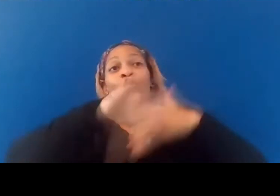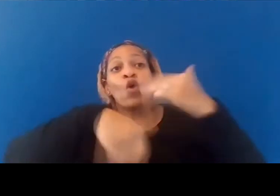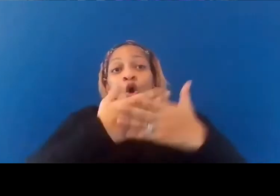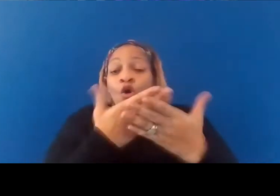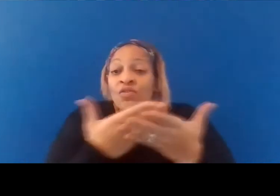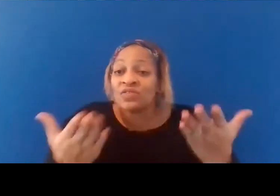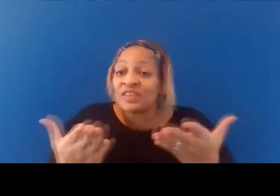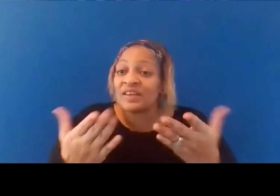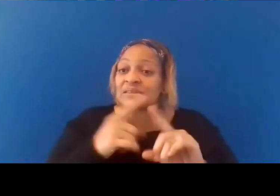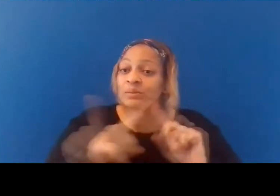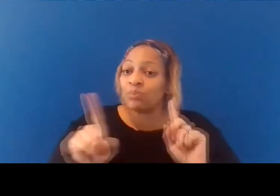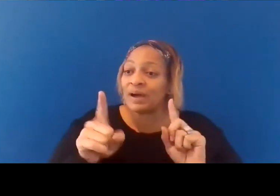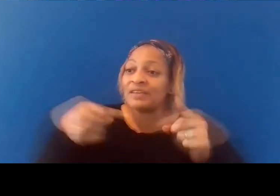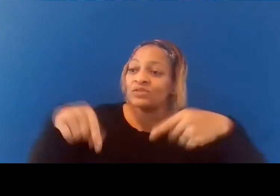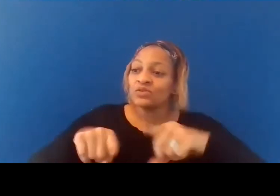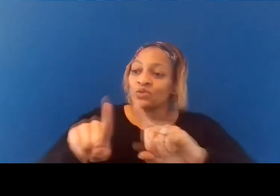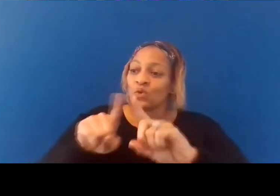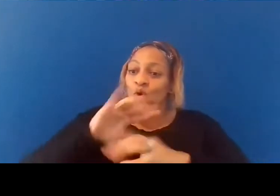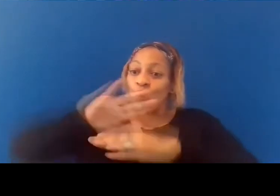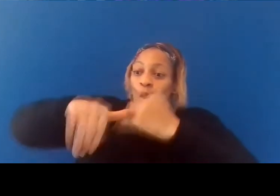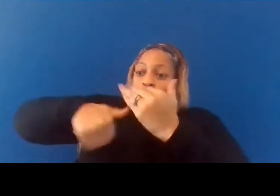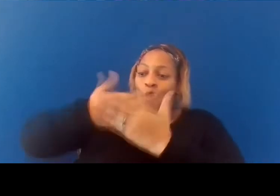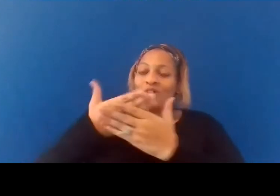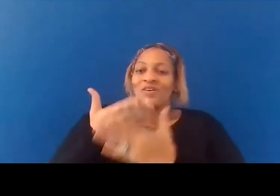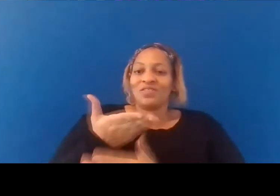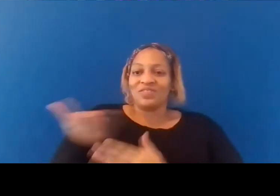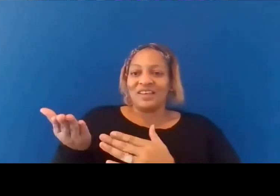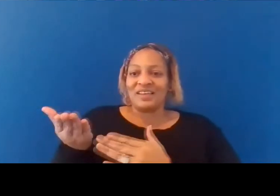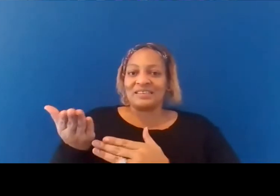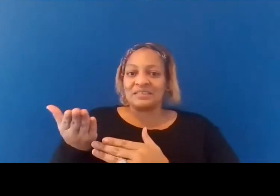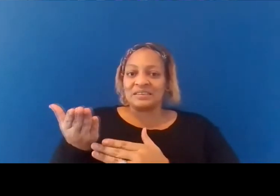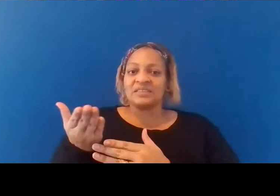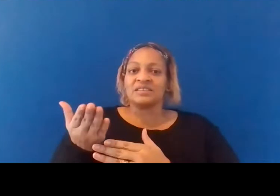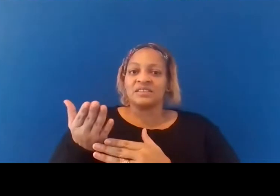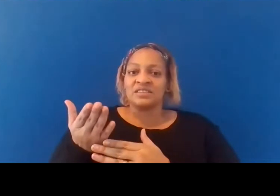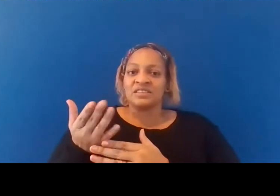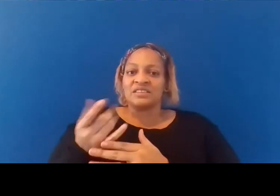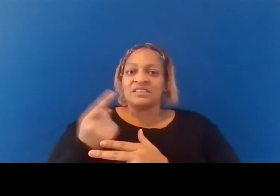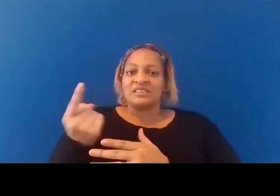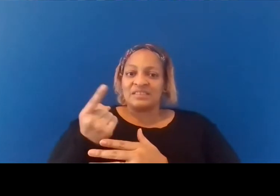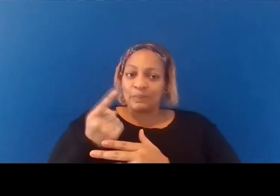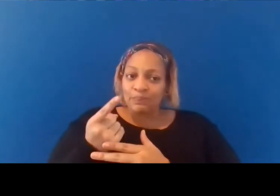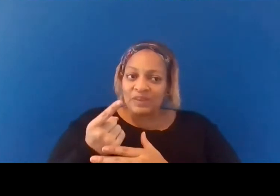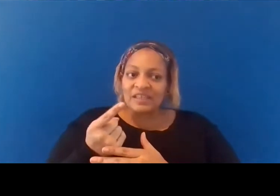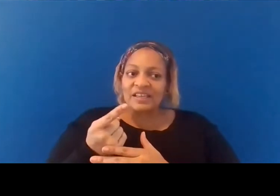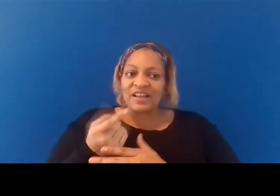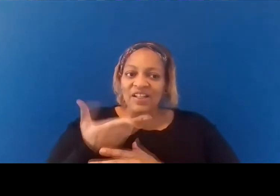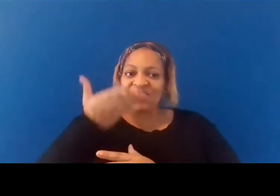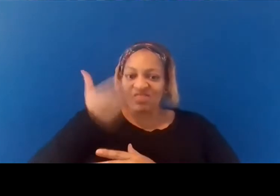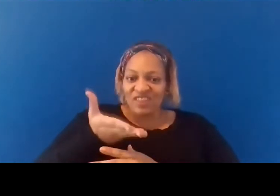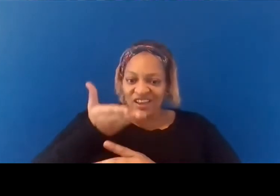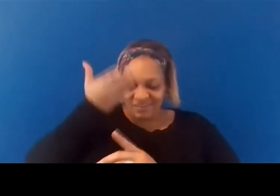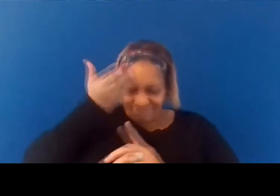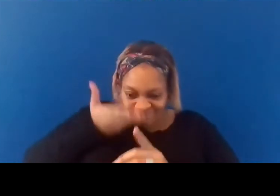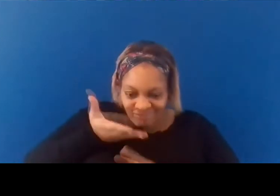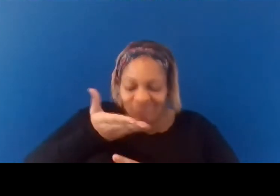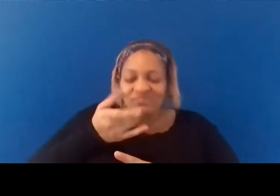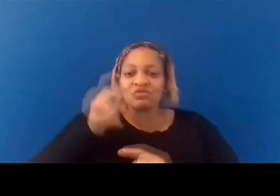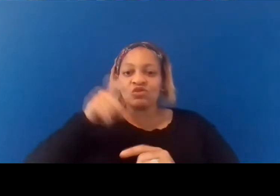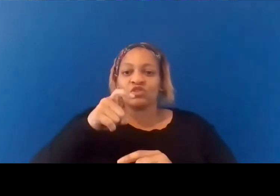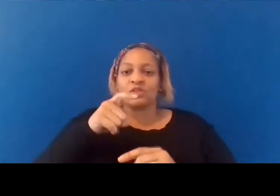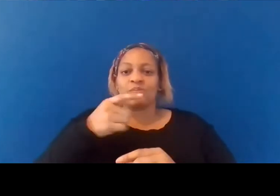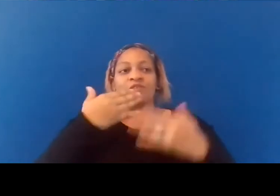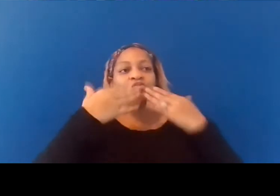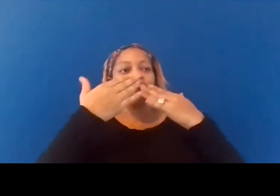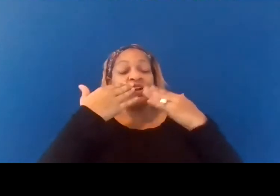even in the midst of all things, there is something to be grateful for. Yes.